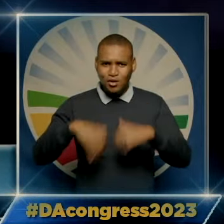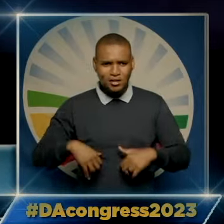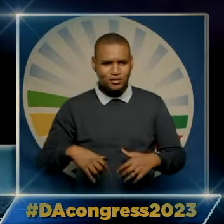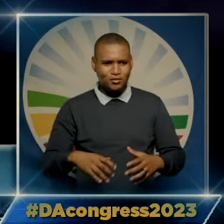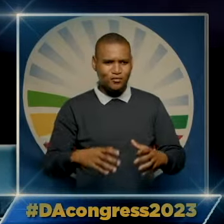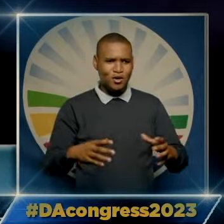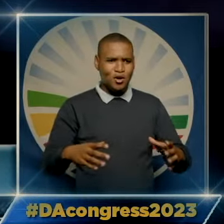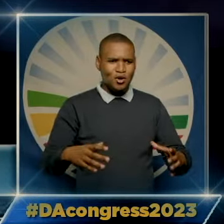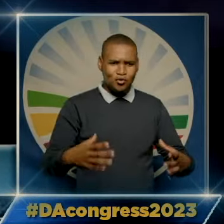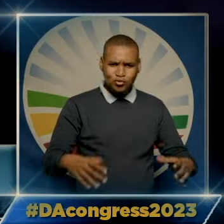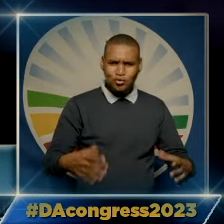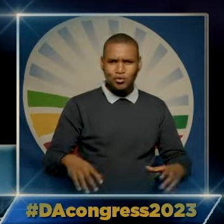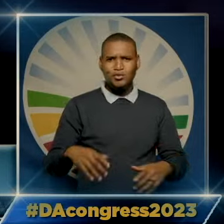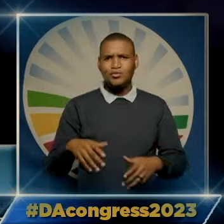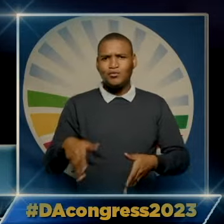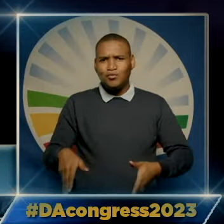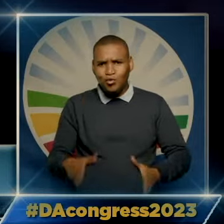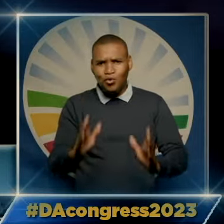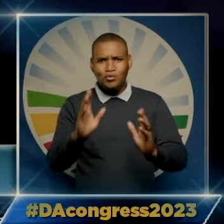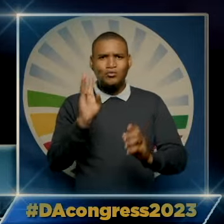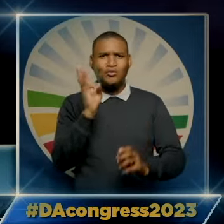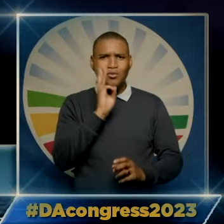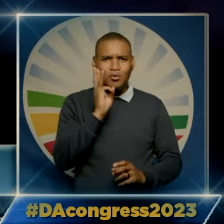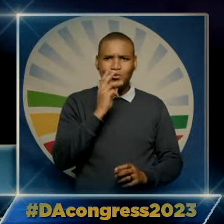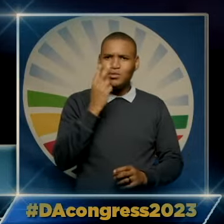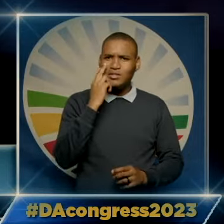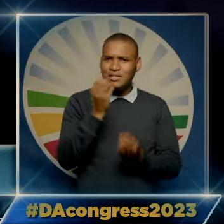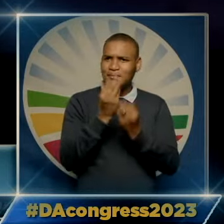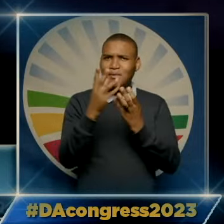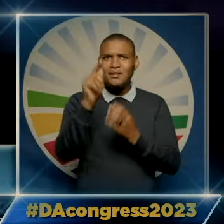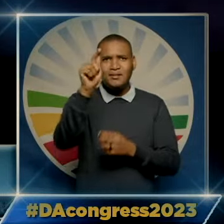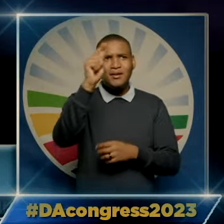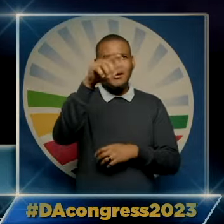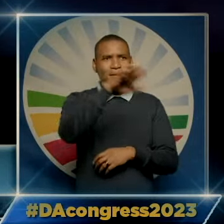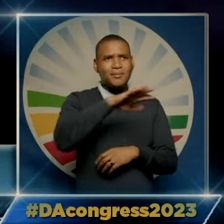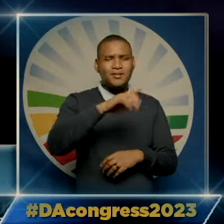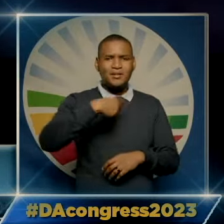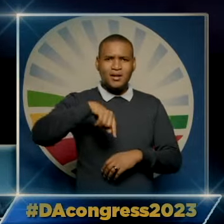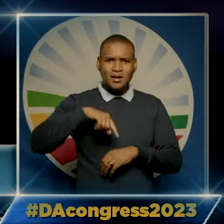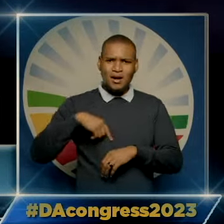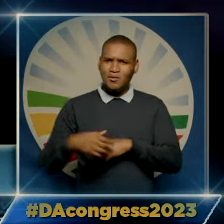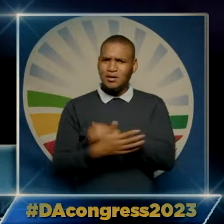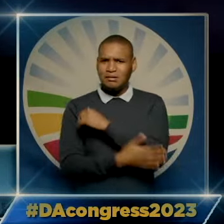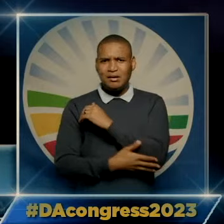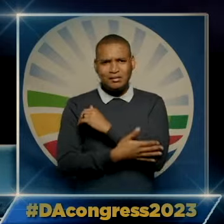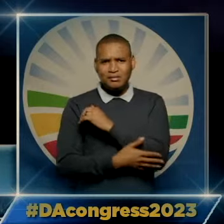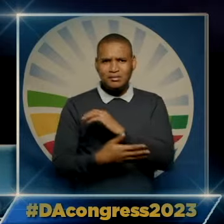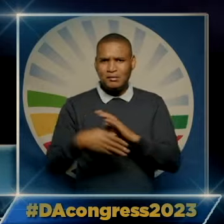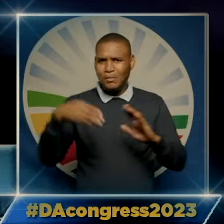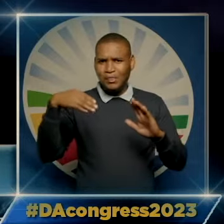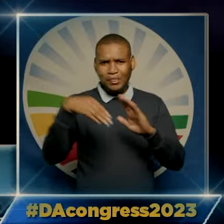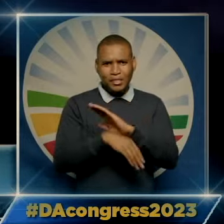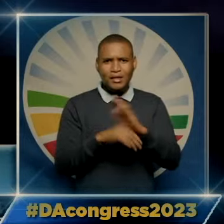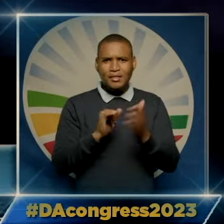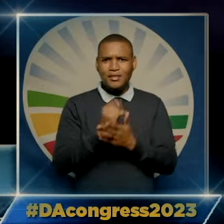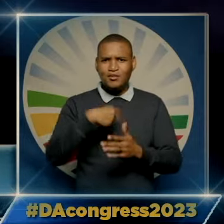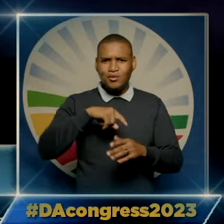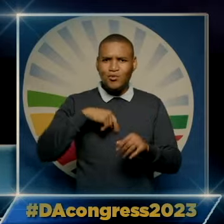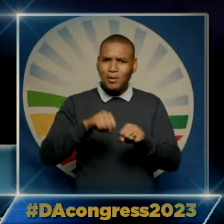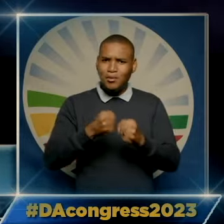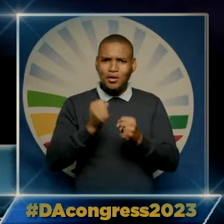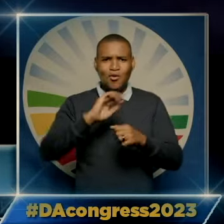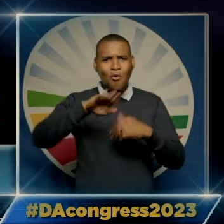and the water grid that we see in so many other places around our country. That's why we are breaking all